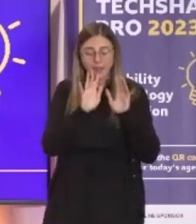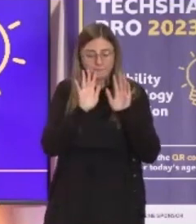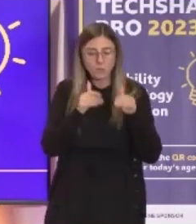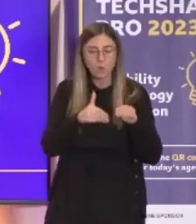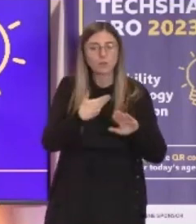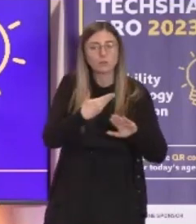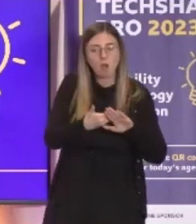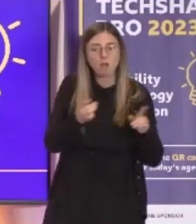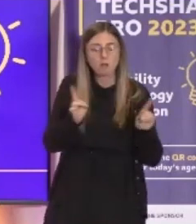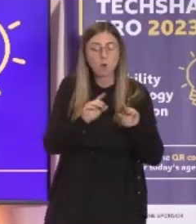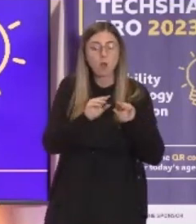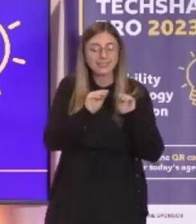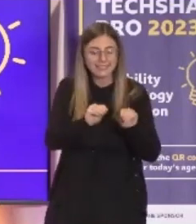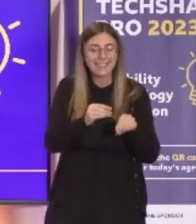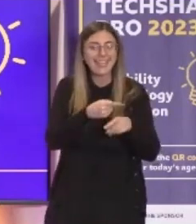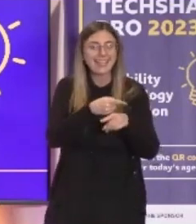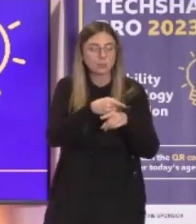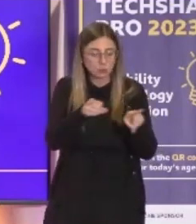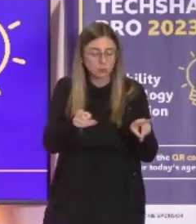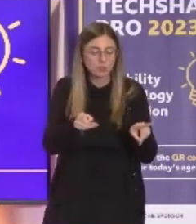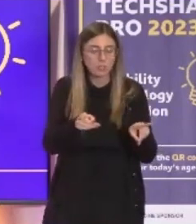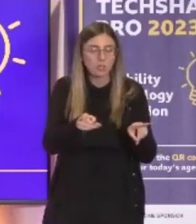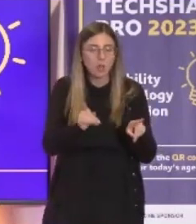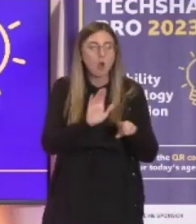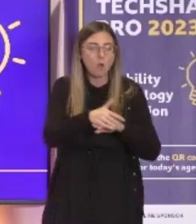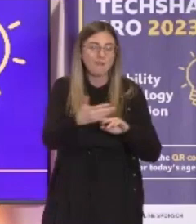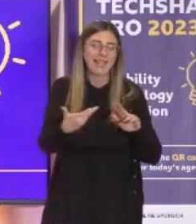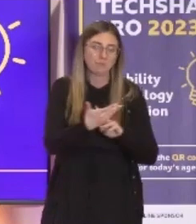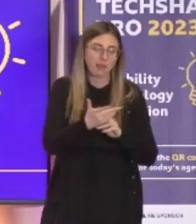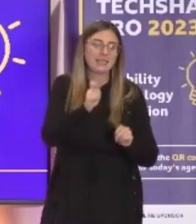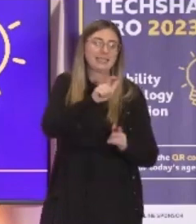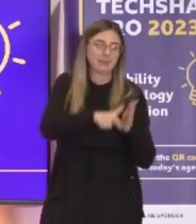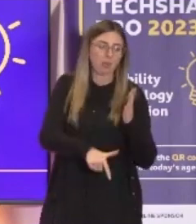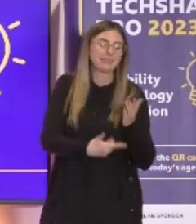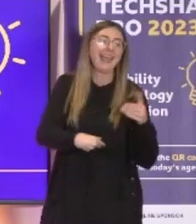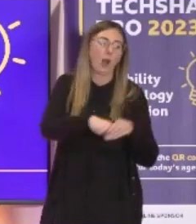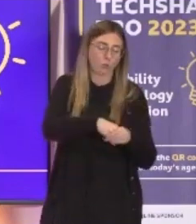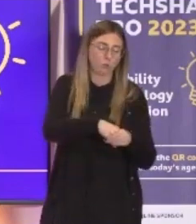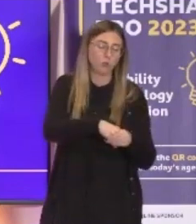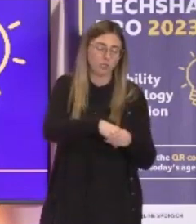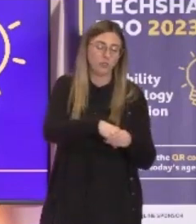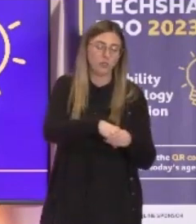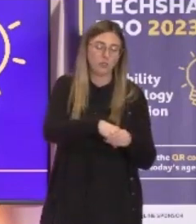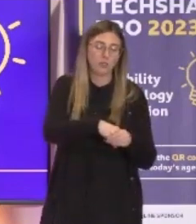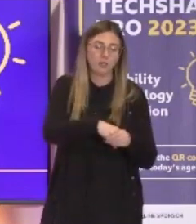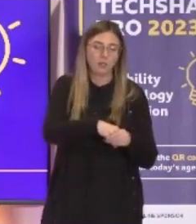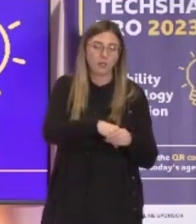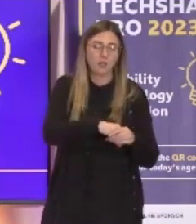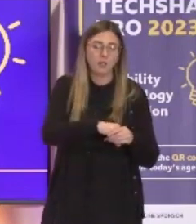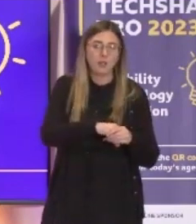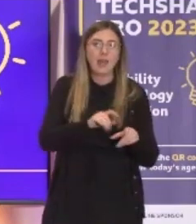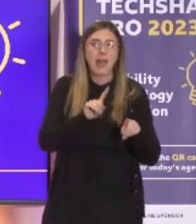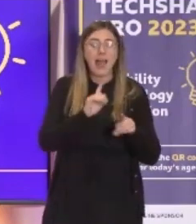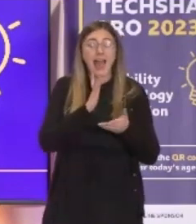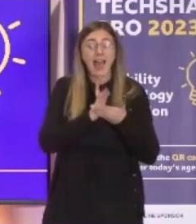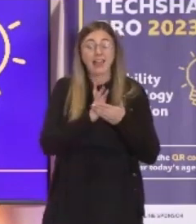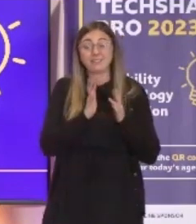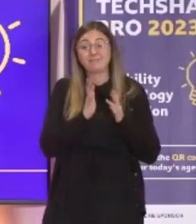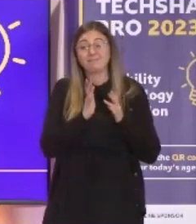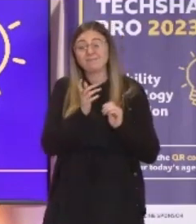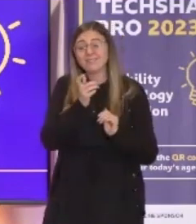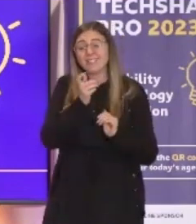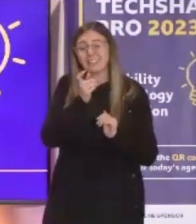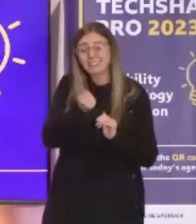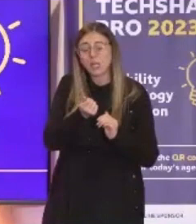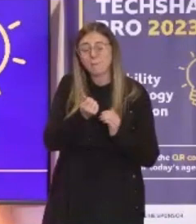dedicated to teach Googlers about accessibility and disability inclusion. And they're narrowly focused, a couple of tables